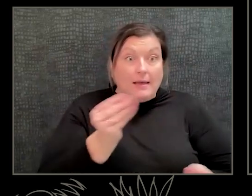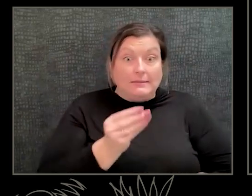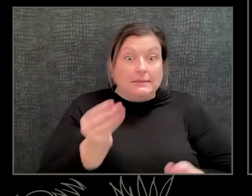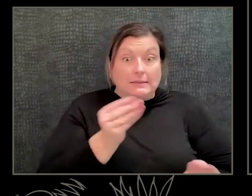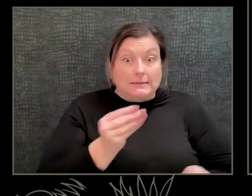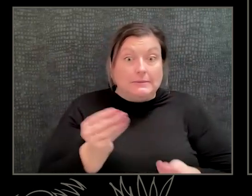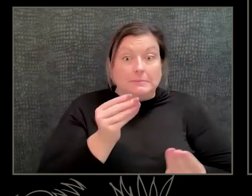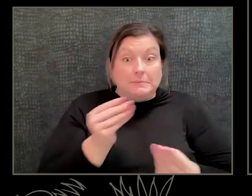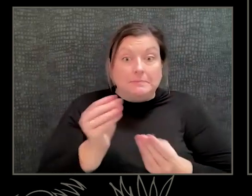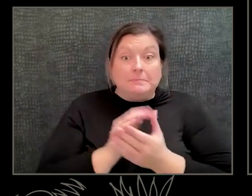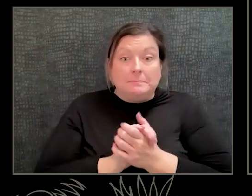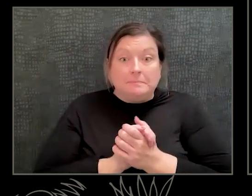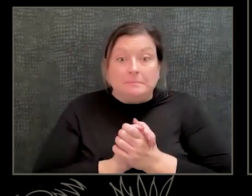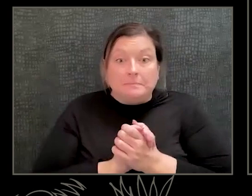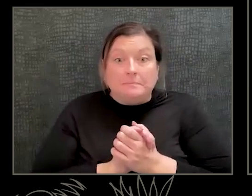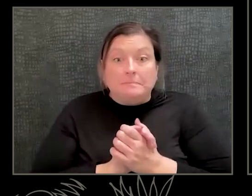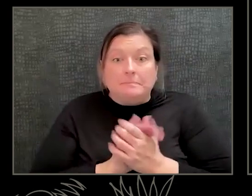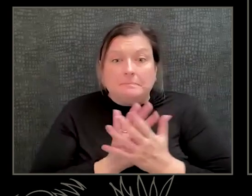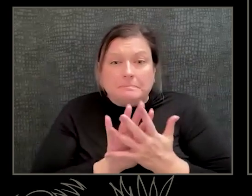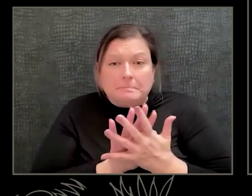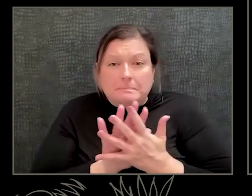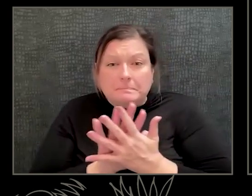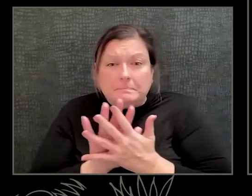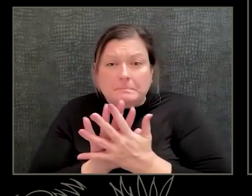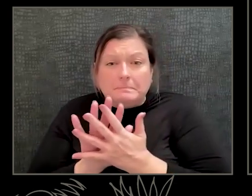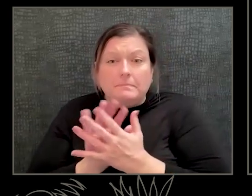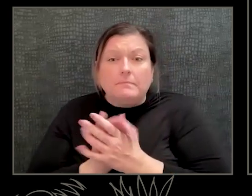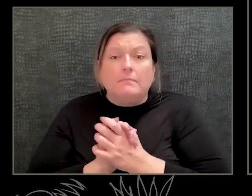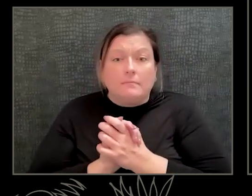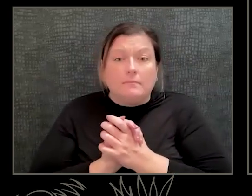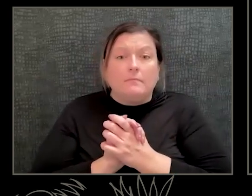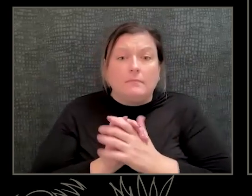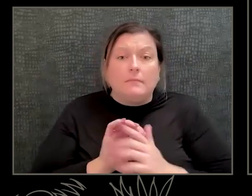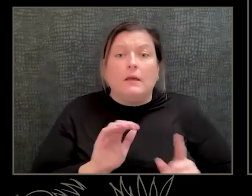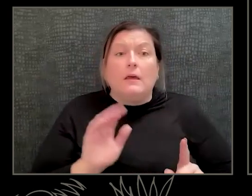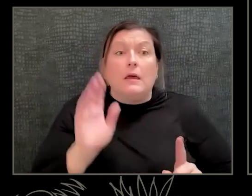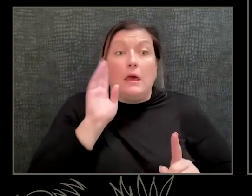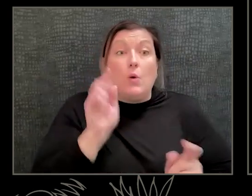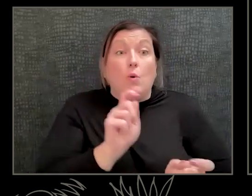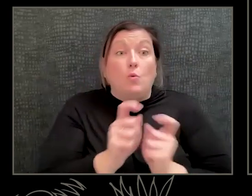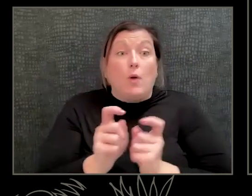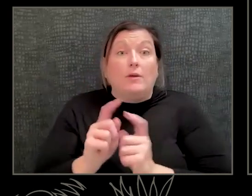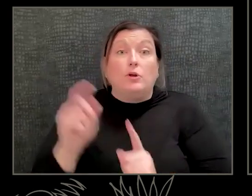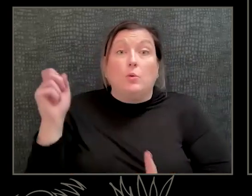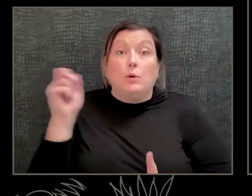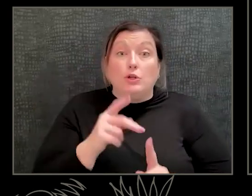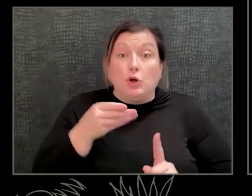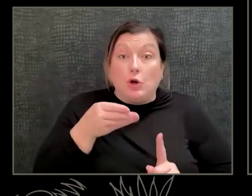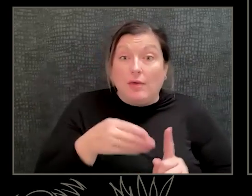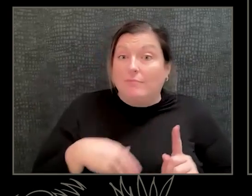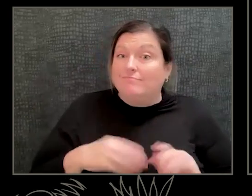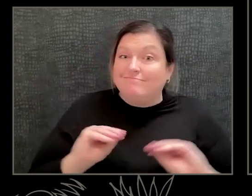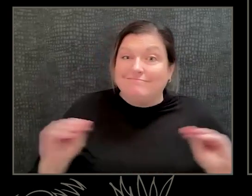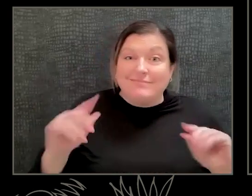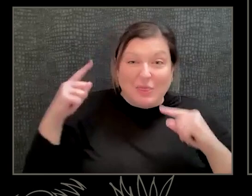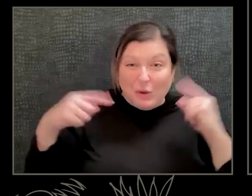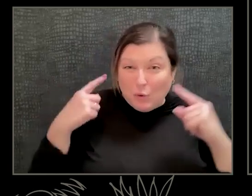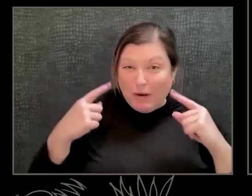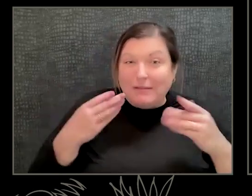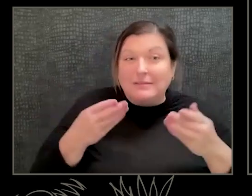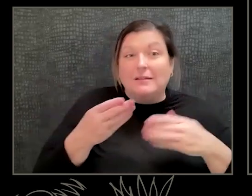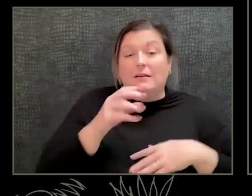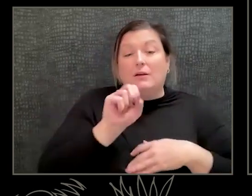passing the data, and the JSX would just render and be returned there. So nothing crazy happened there. The server